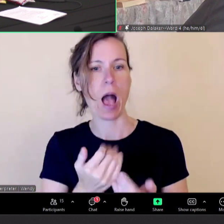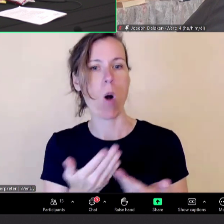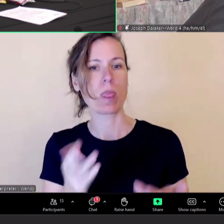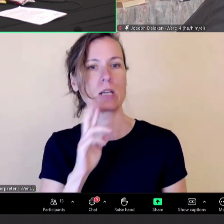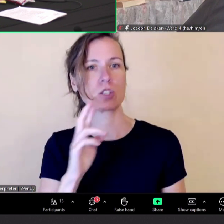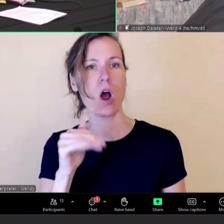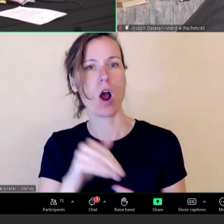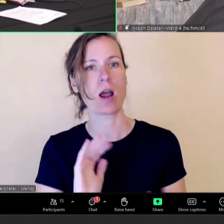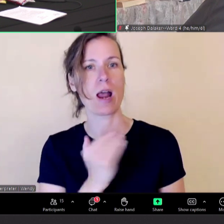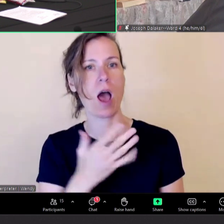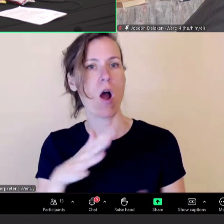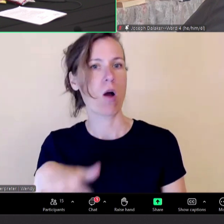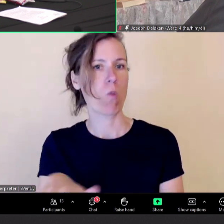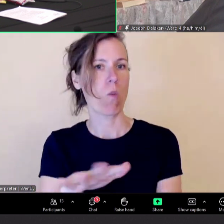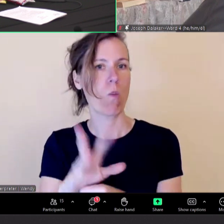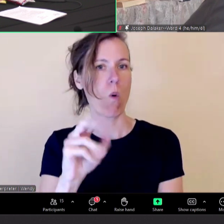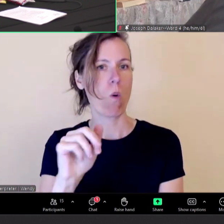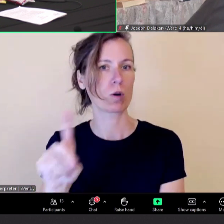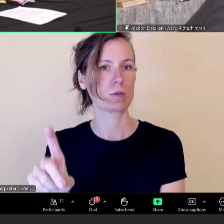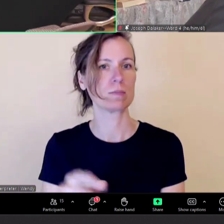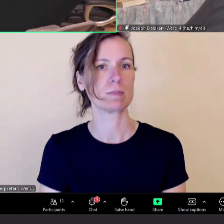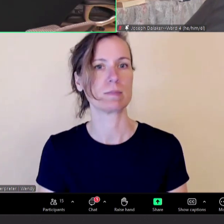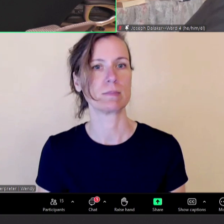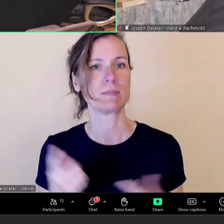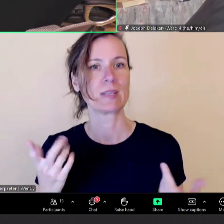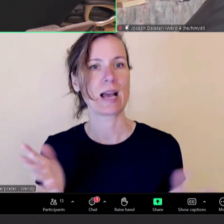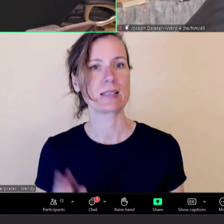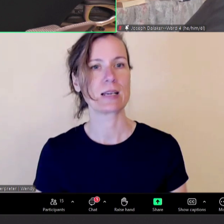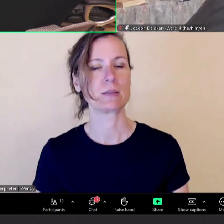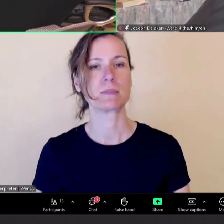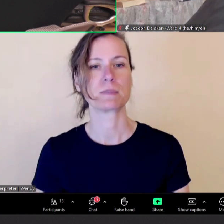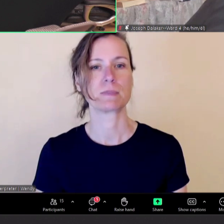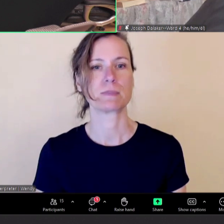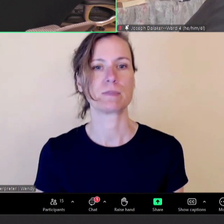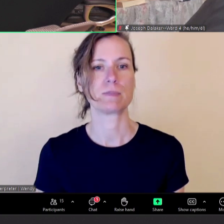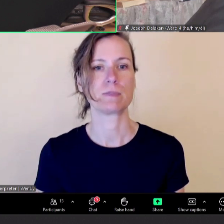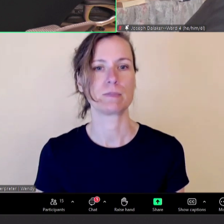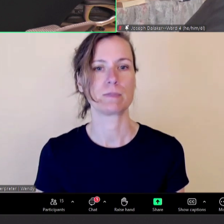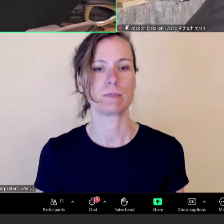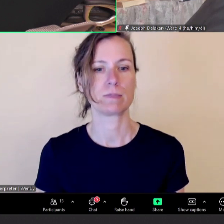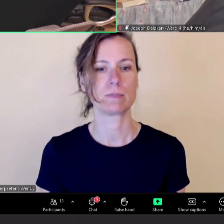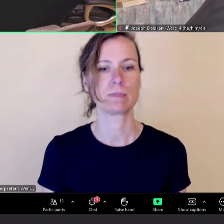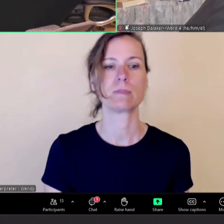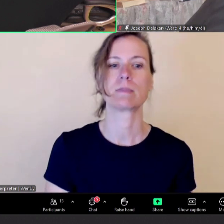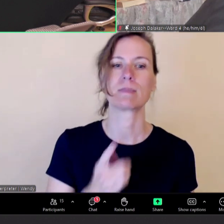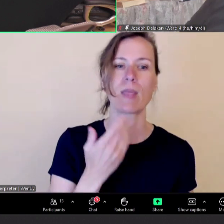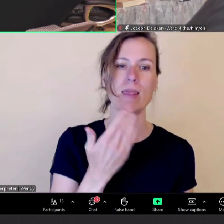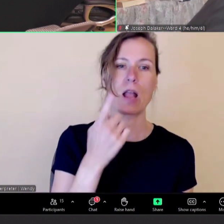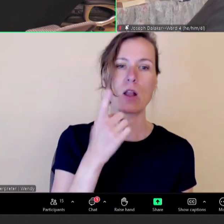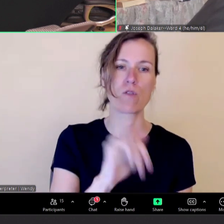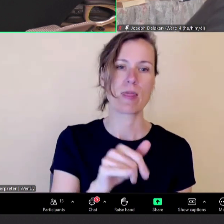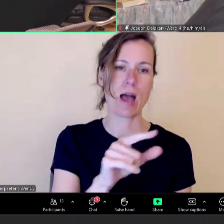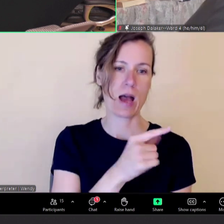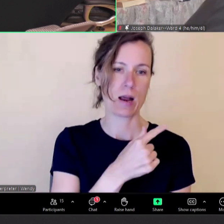it. Cool. All right, thank you for that, Councilmember Garces.